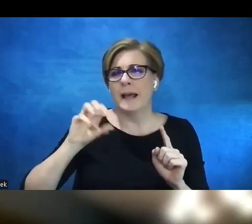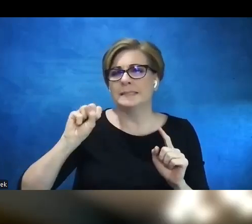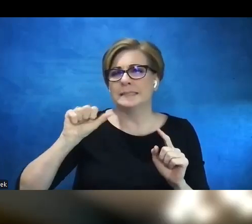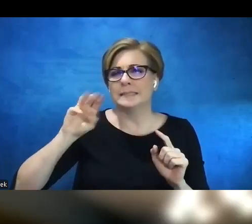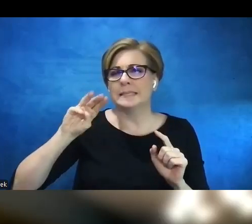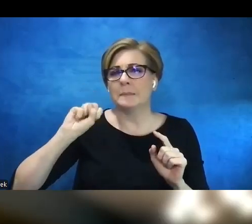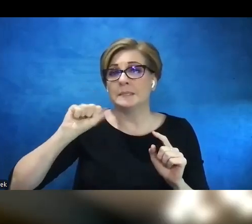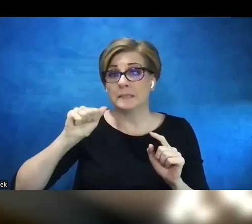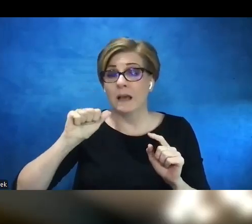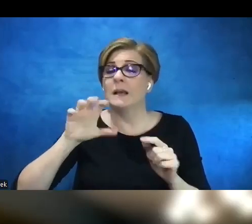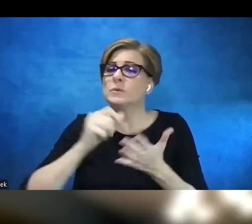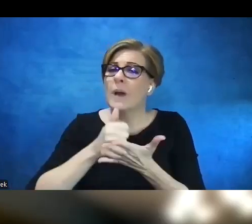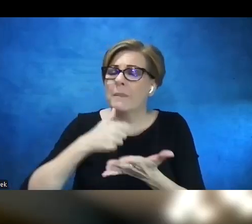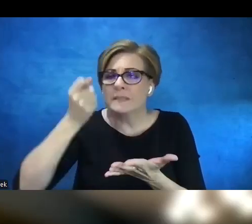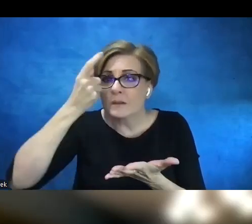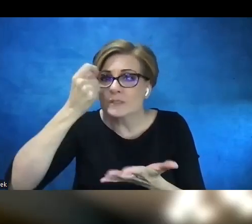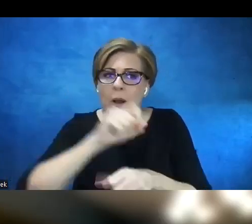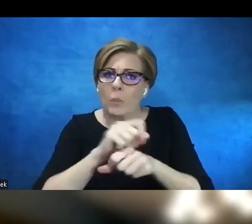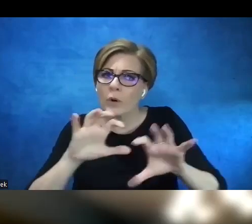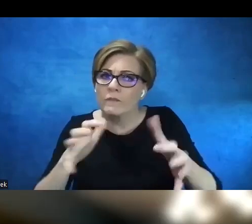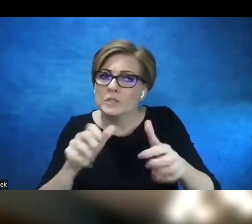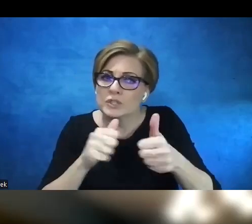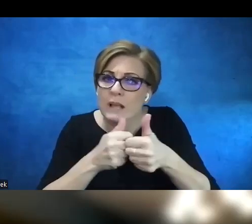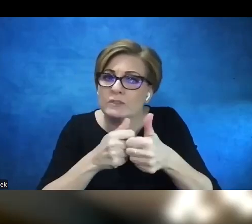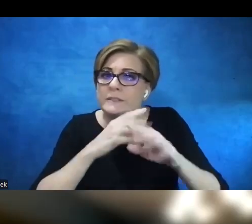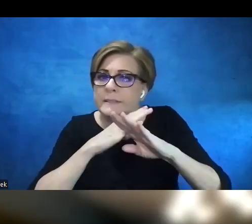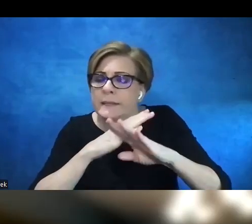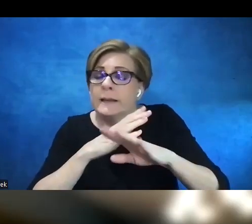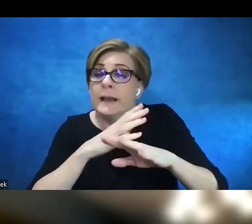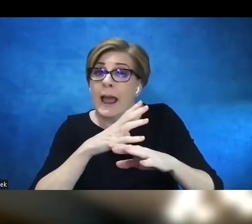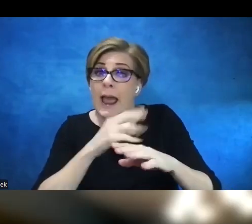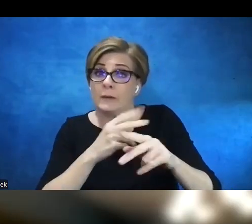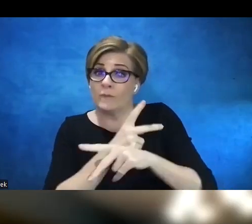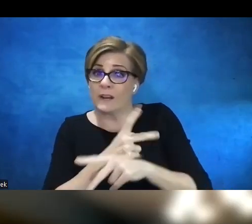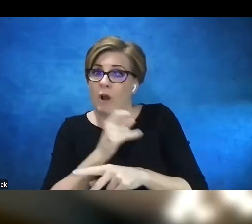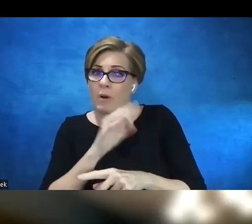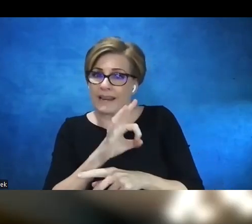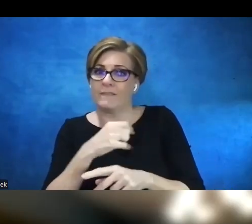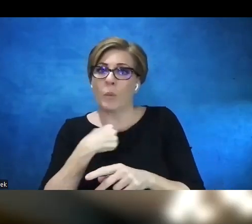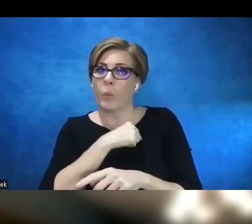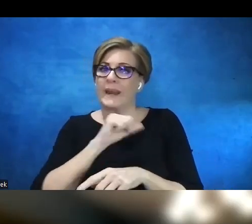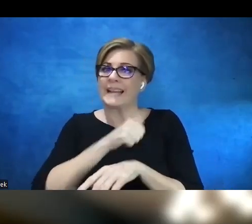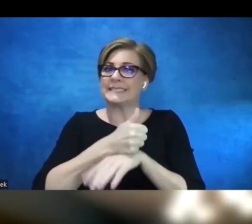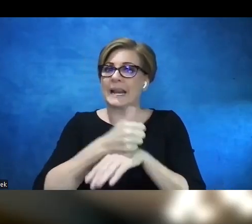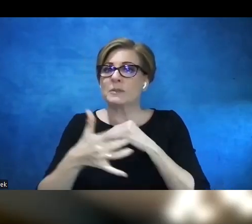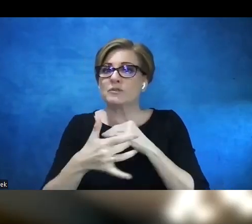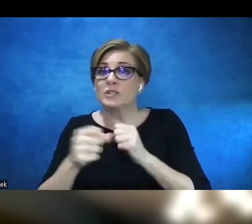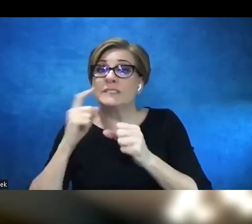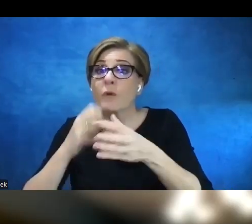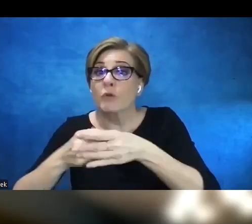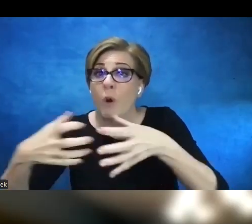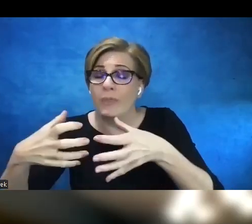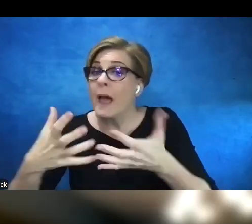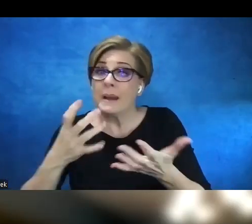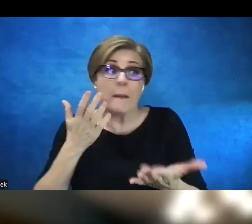the workforce shortages and challenges, and help understand if growth strategies are effective. Because you can have great ideas and implement them, but if you don't know